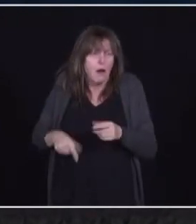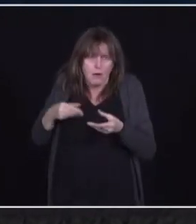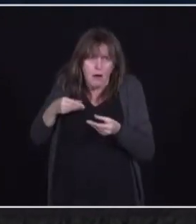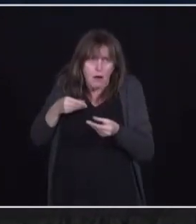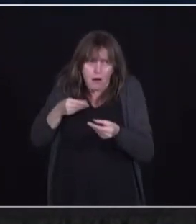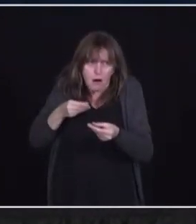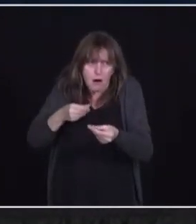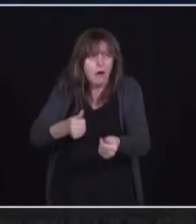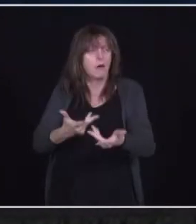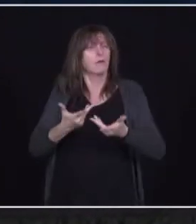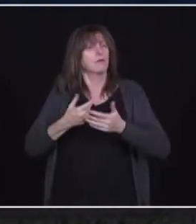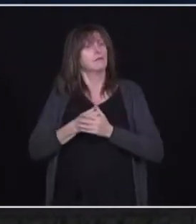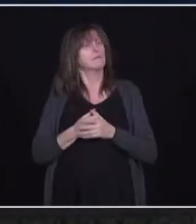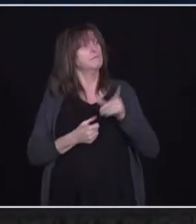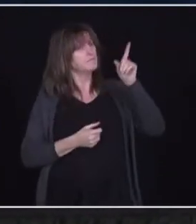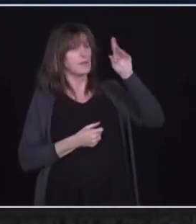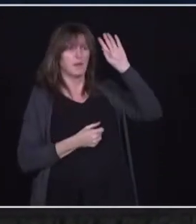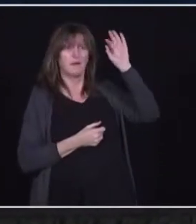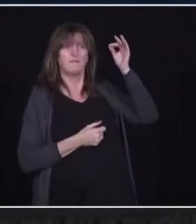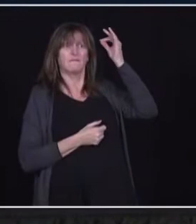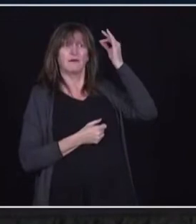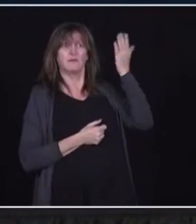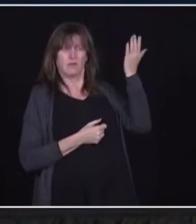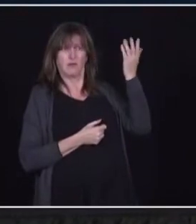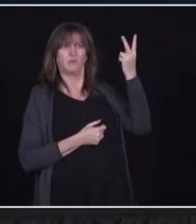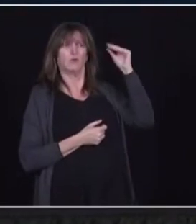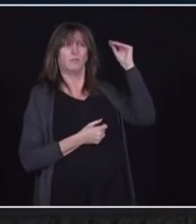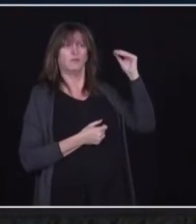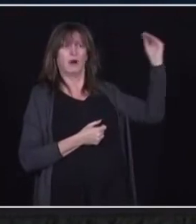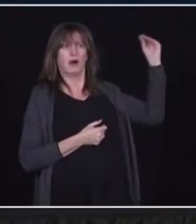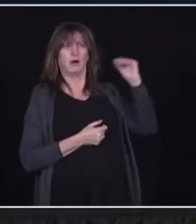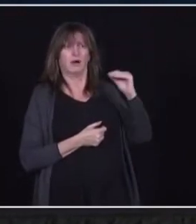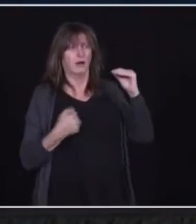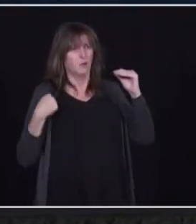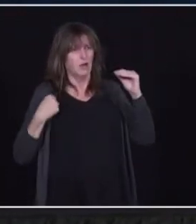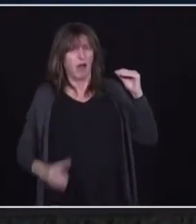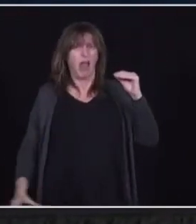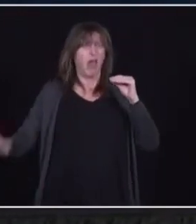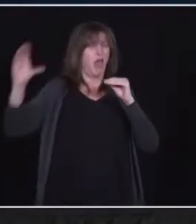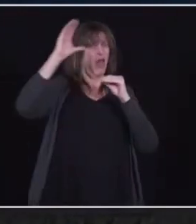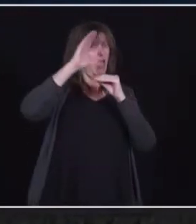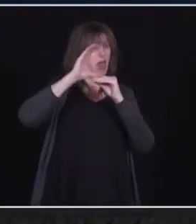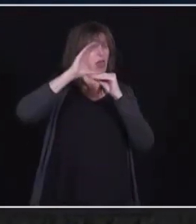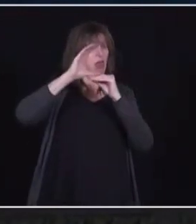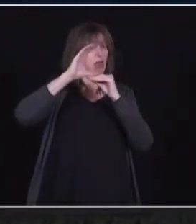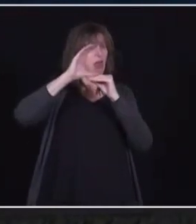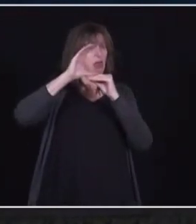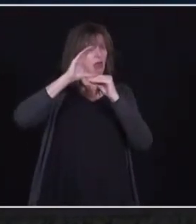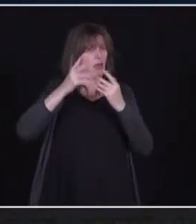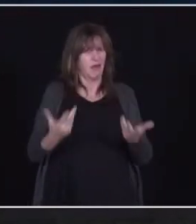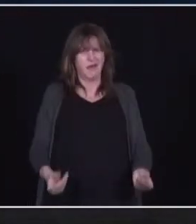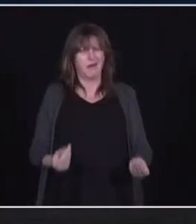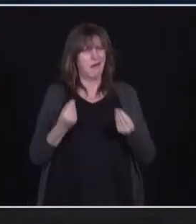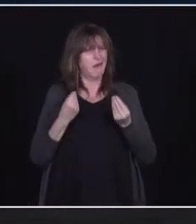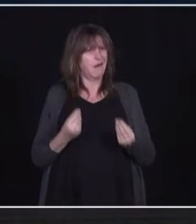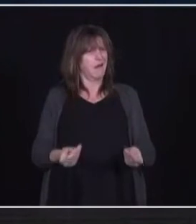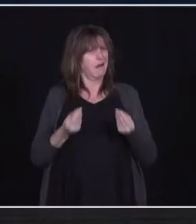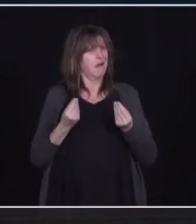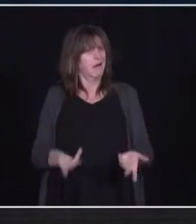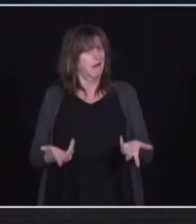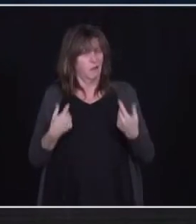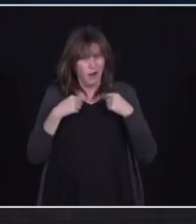22%, and all the rest of the provinces are picking up the balance. How? We just can't sustain it.